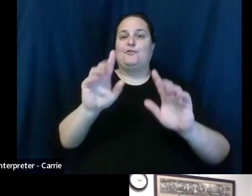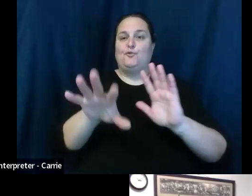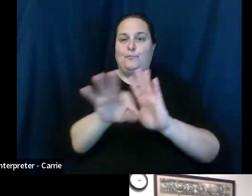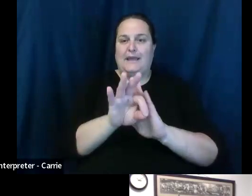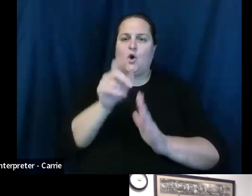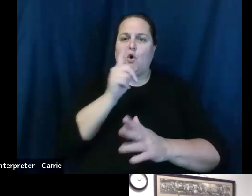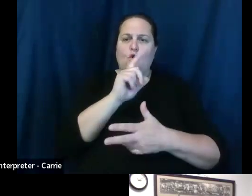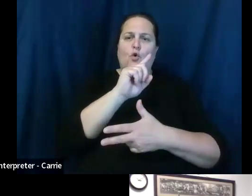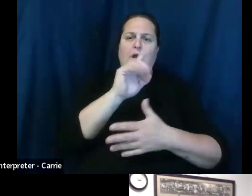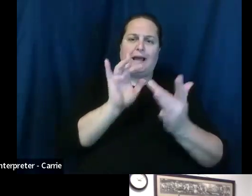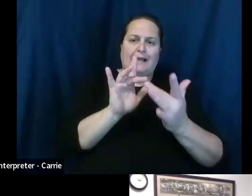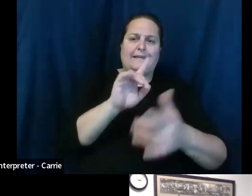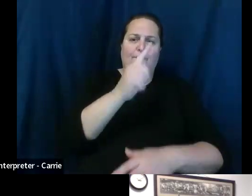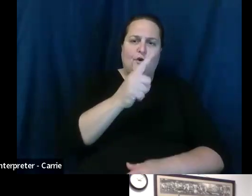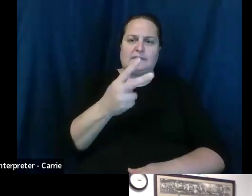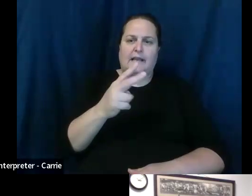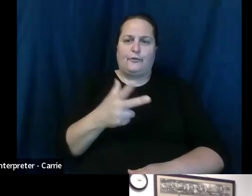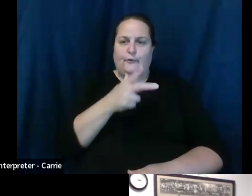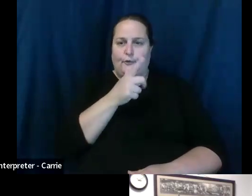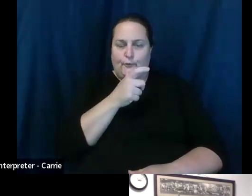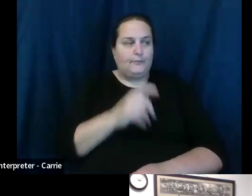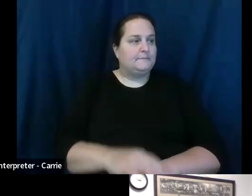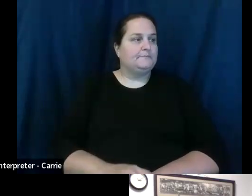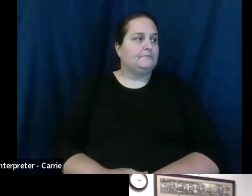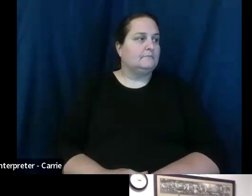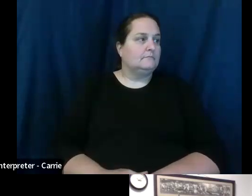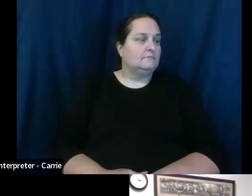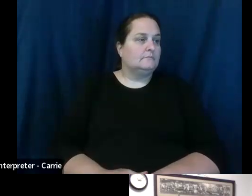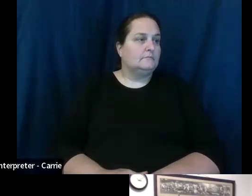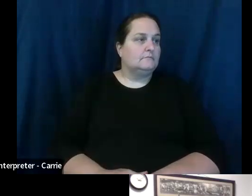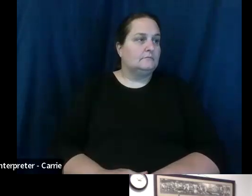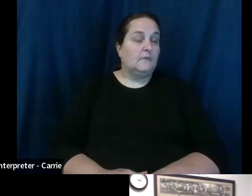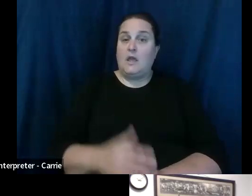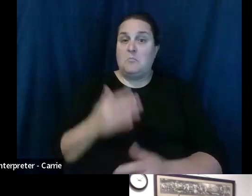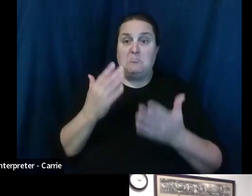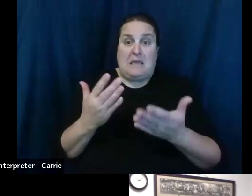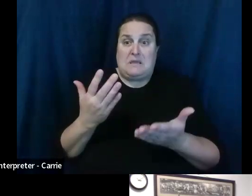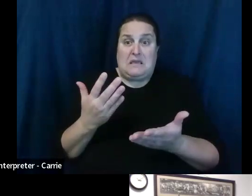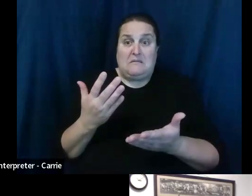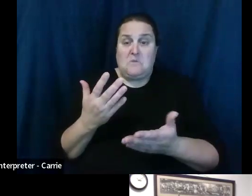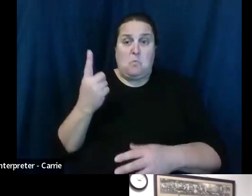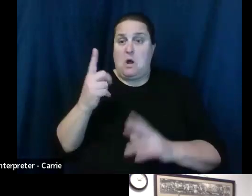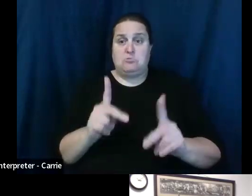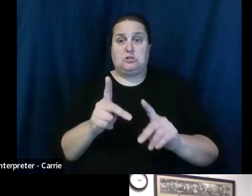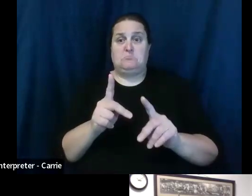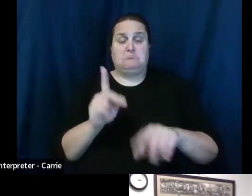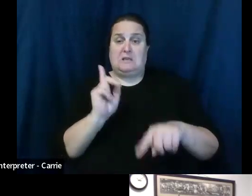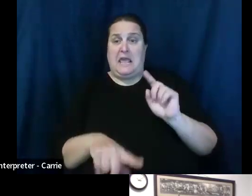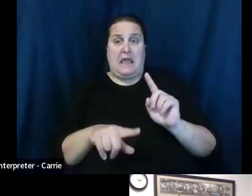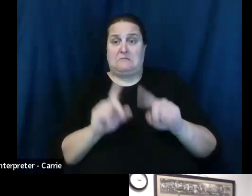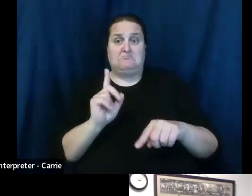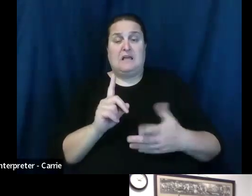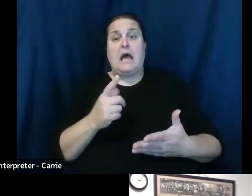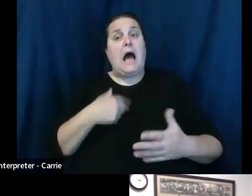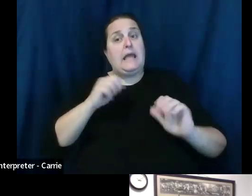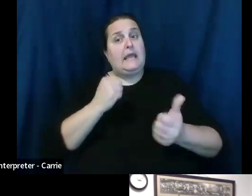example, there is you have one of the people who is not able to help you with something. So somebody's not able to provide shelter,